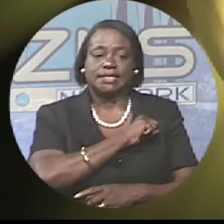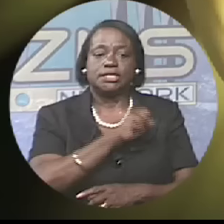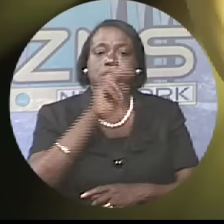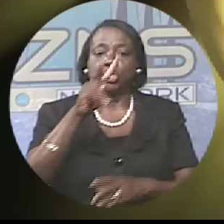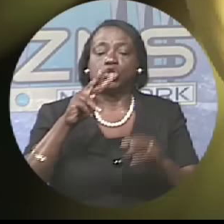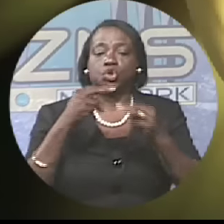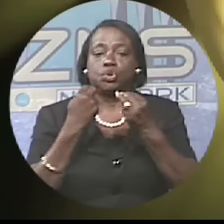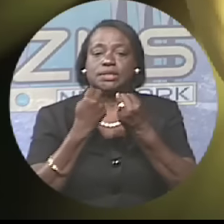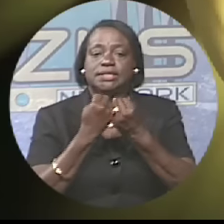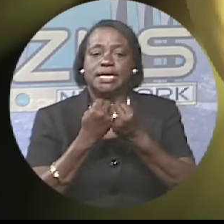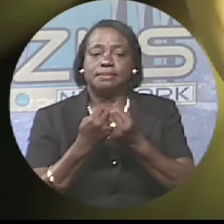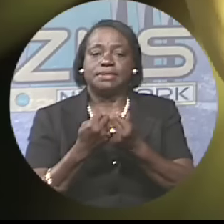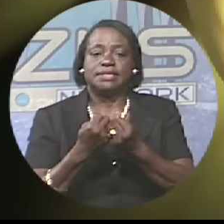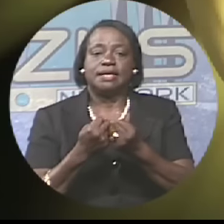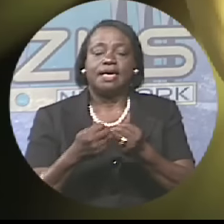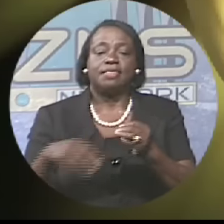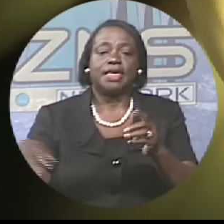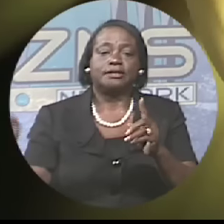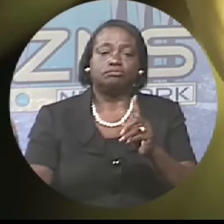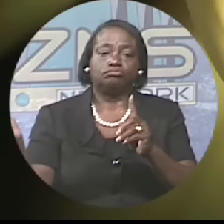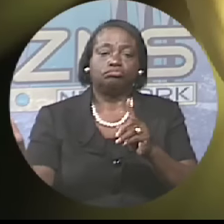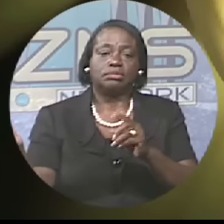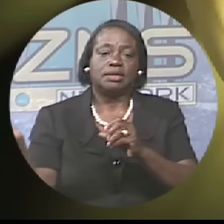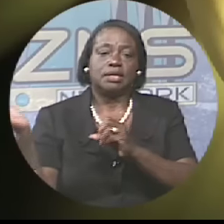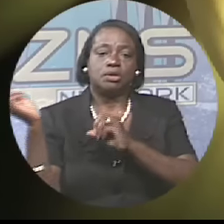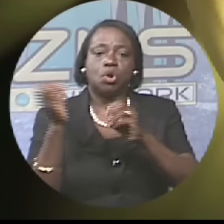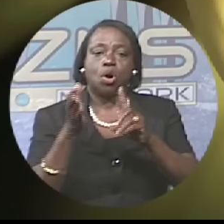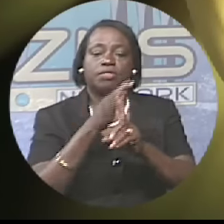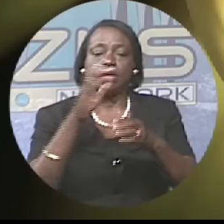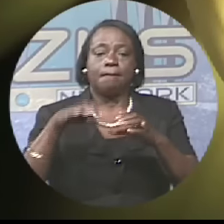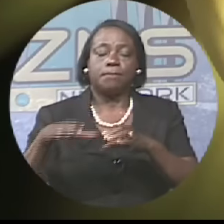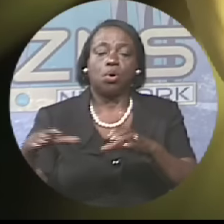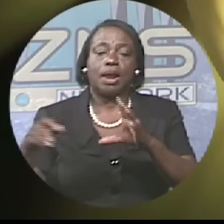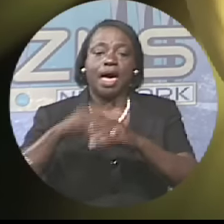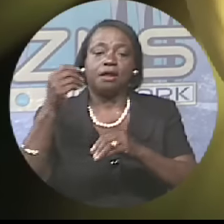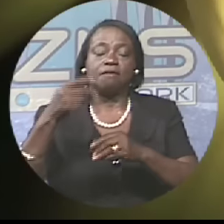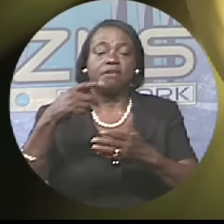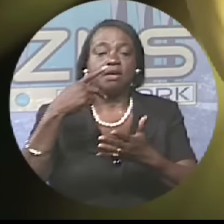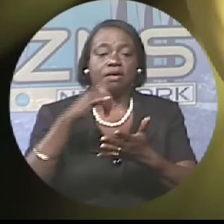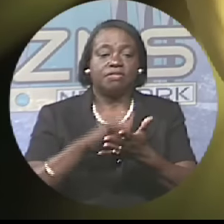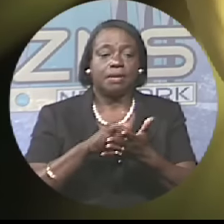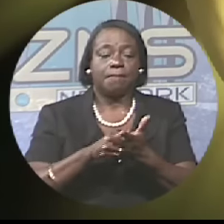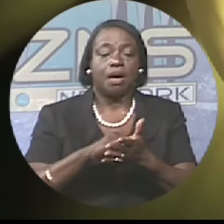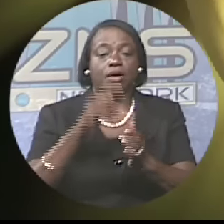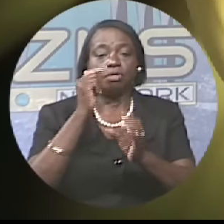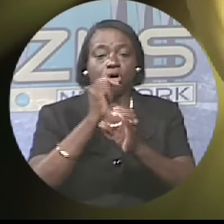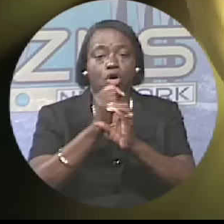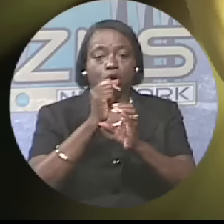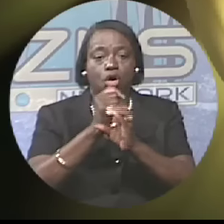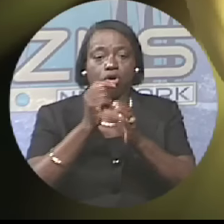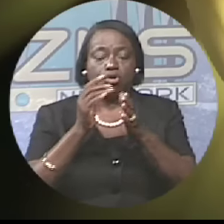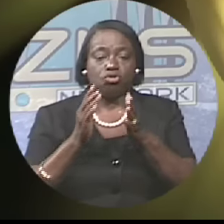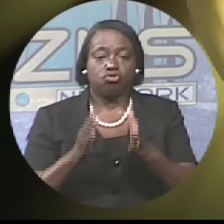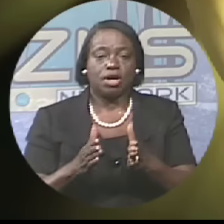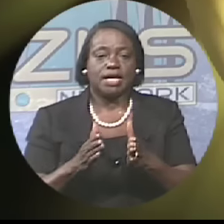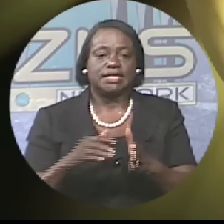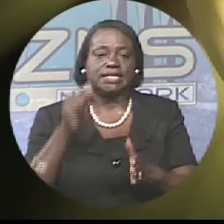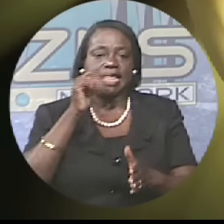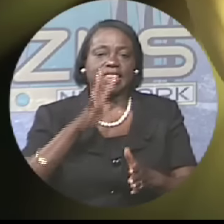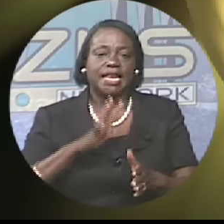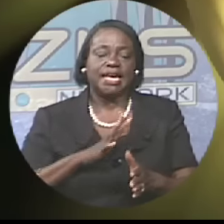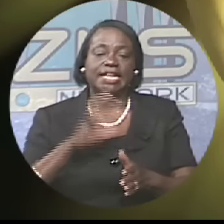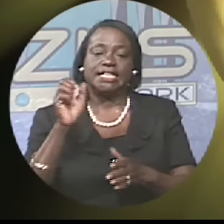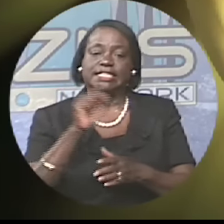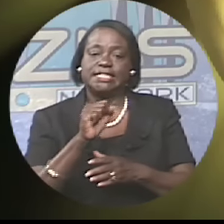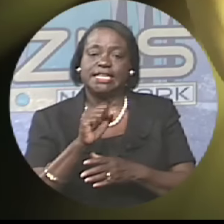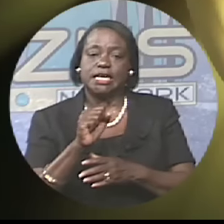ball out the park. The Commando Security Truckers returned to the NPSA and the BSF, winning both titles. This was also the case for the Lady Stingers, who